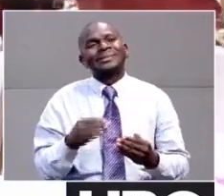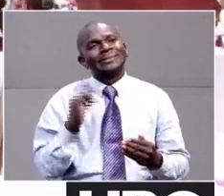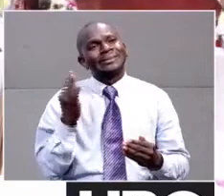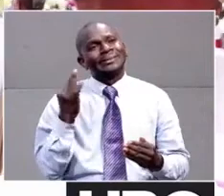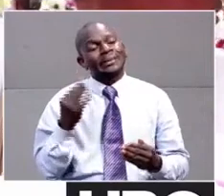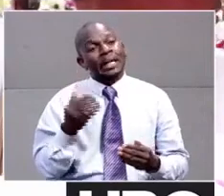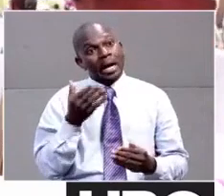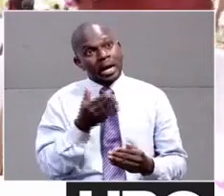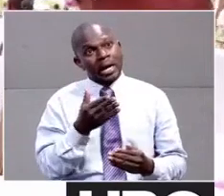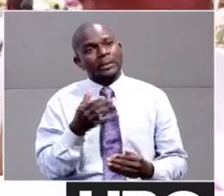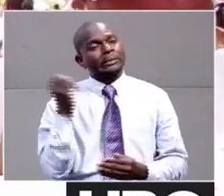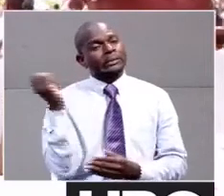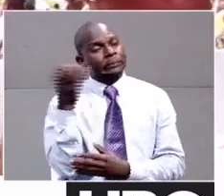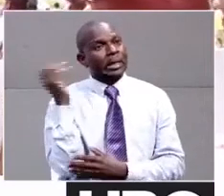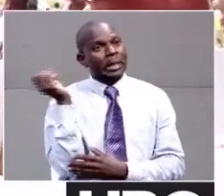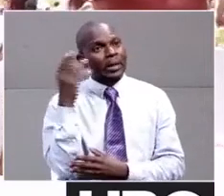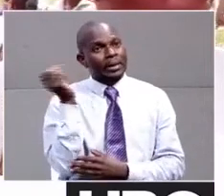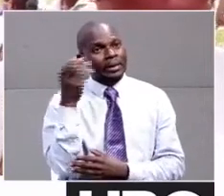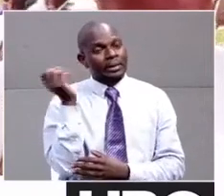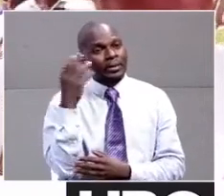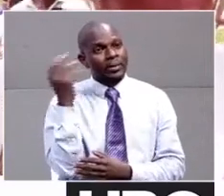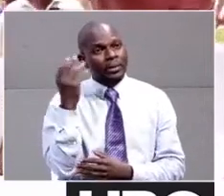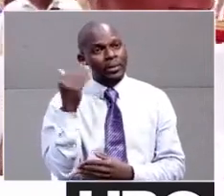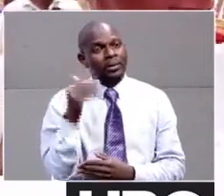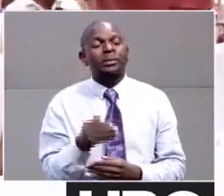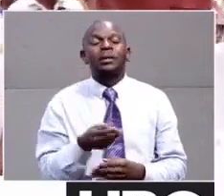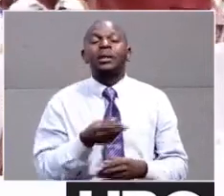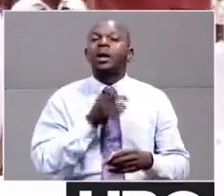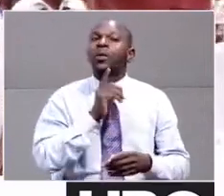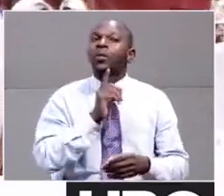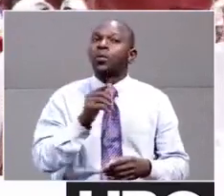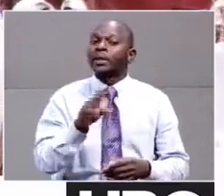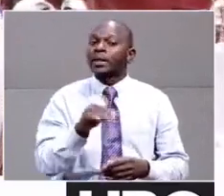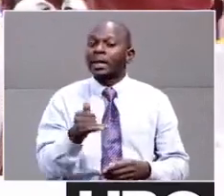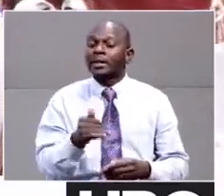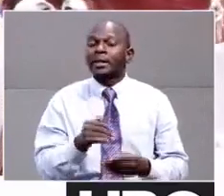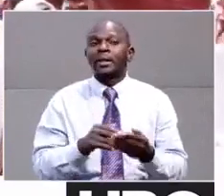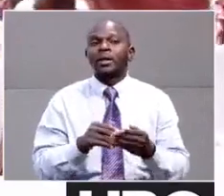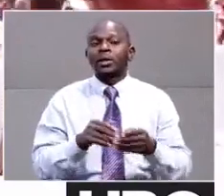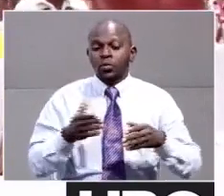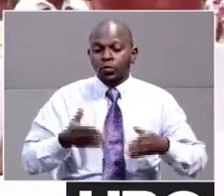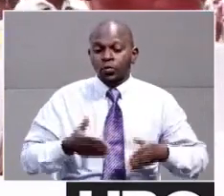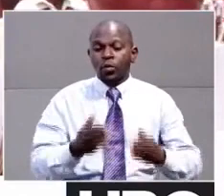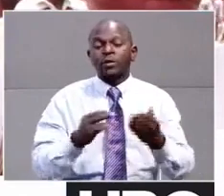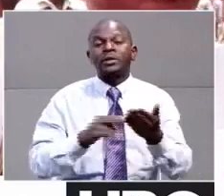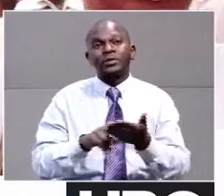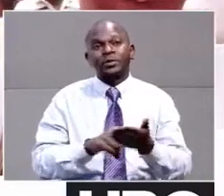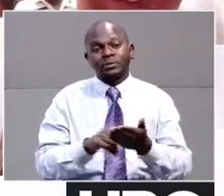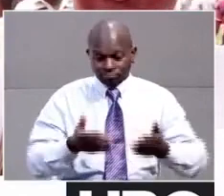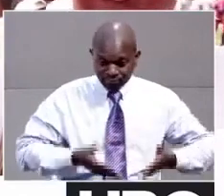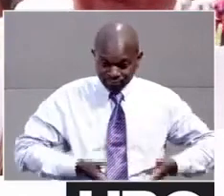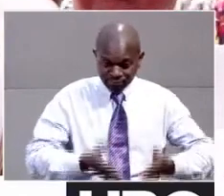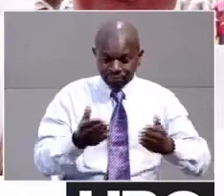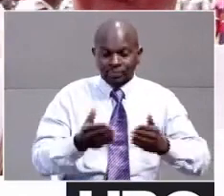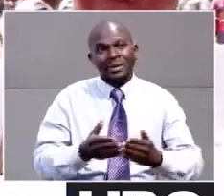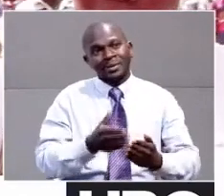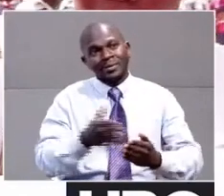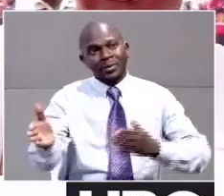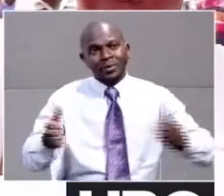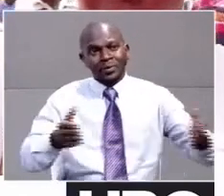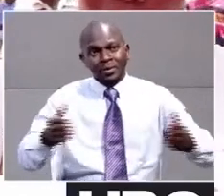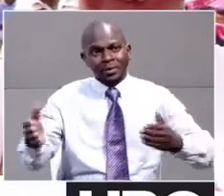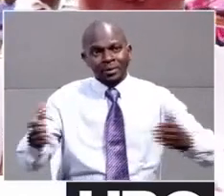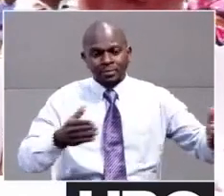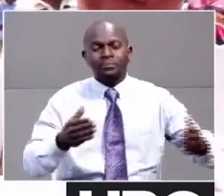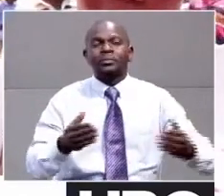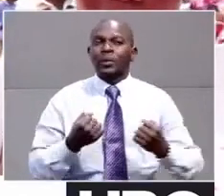The siren is supposed to be to warn the other road users to give way so that you can go